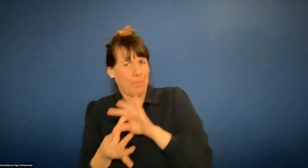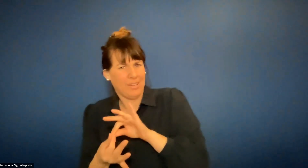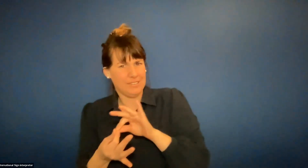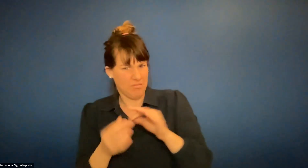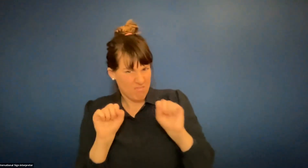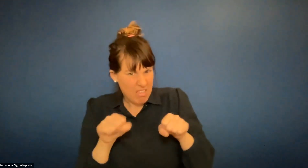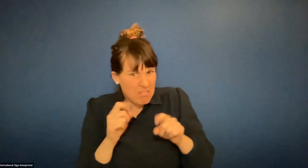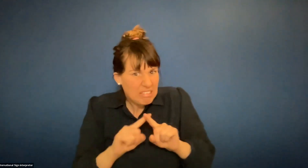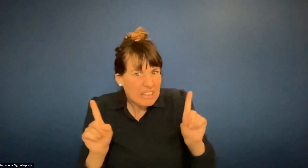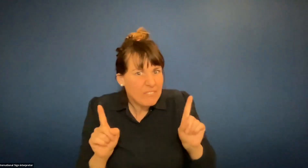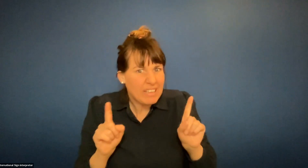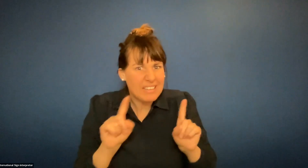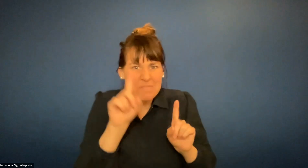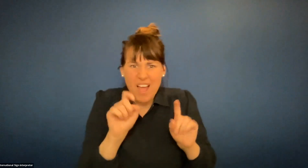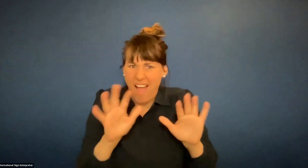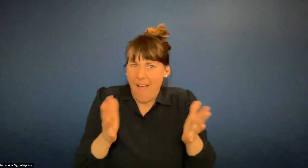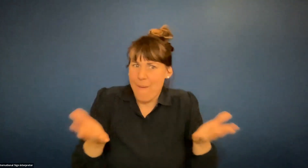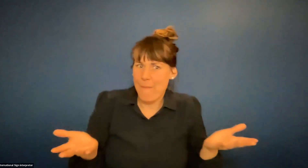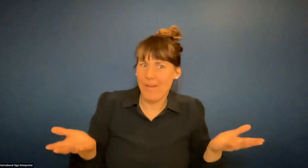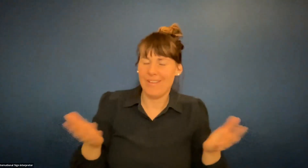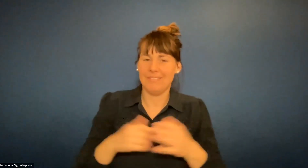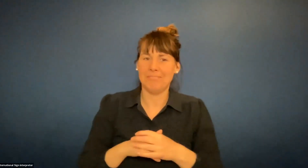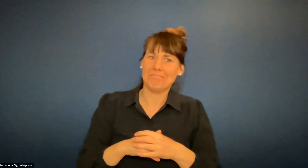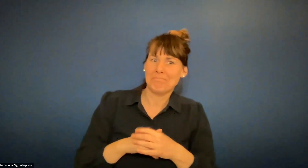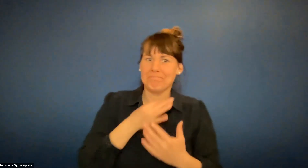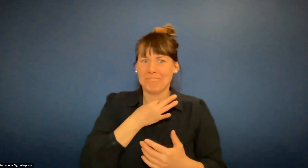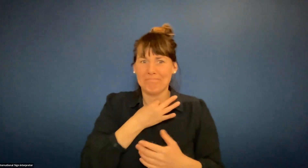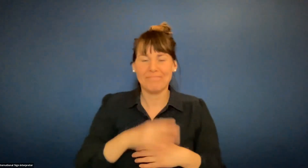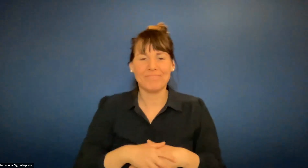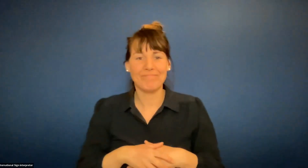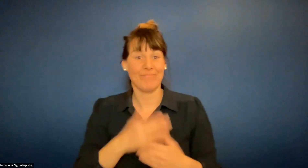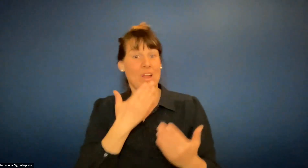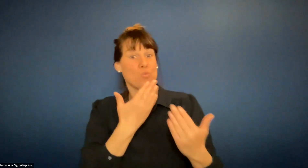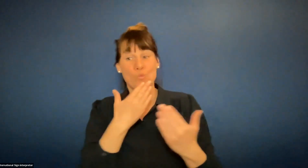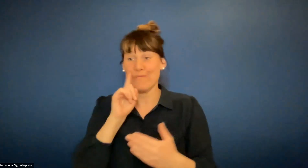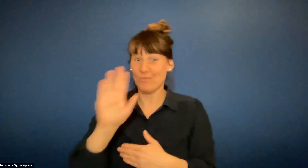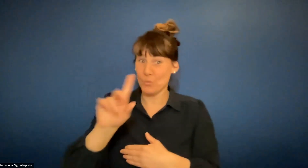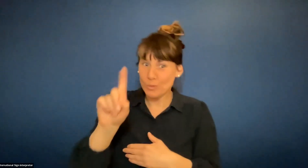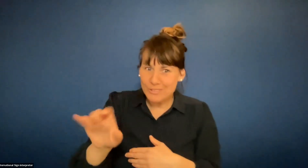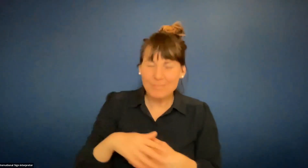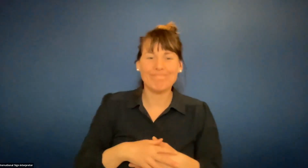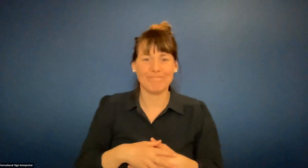of representatives from different government agencies, and